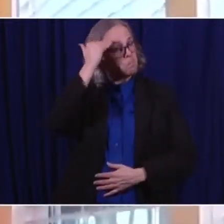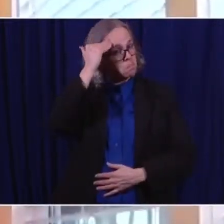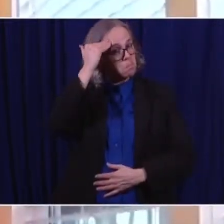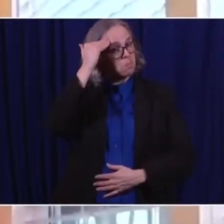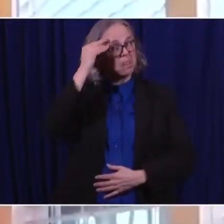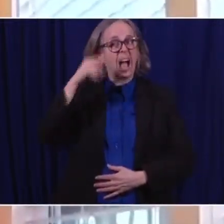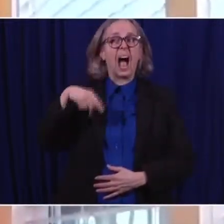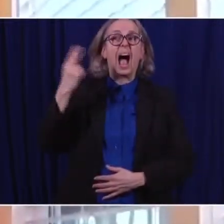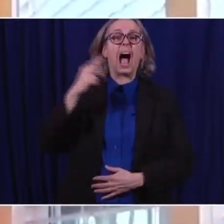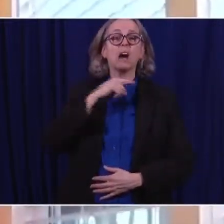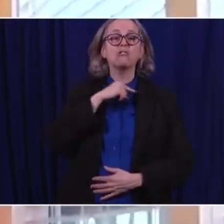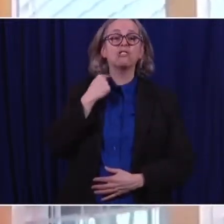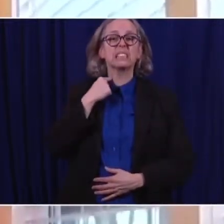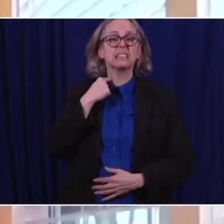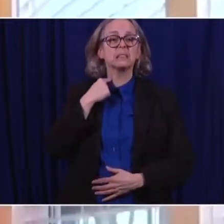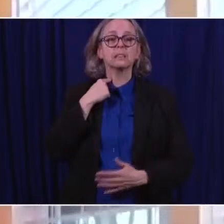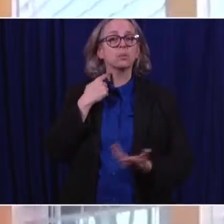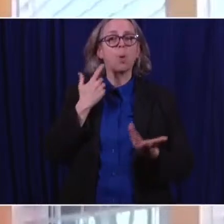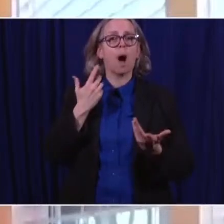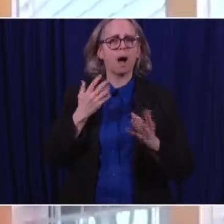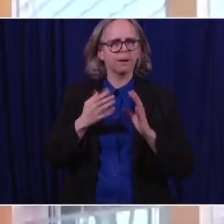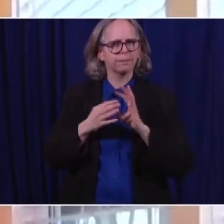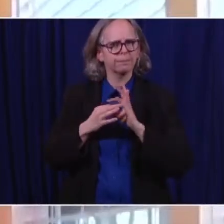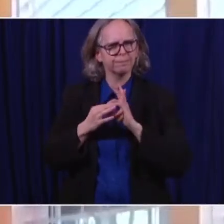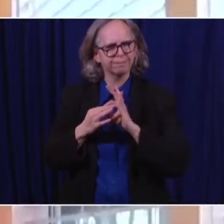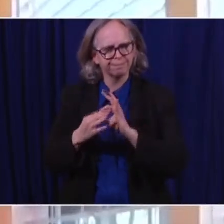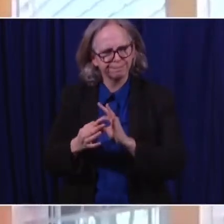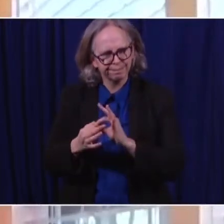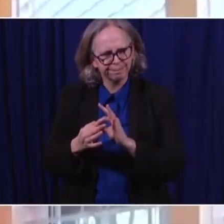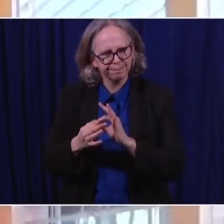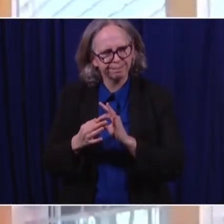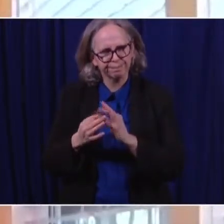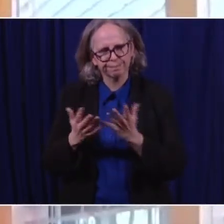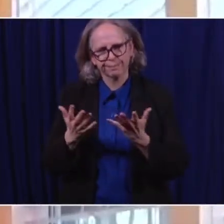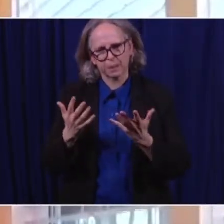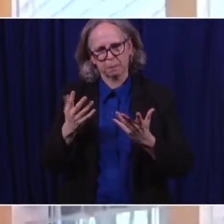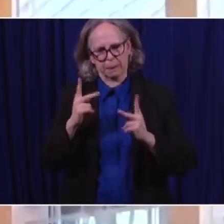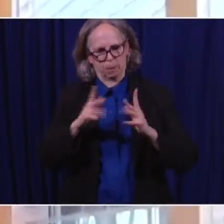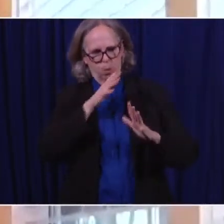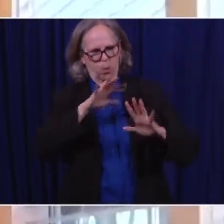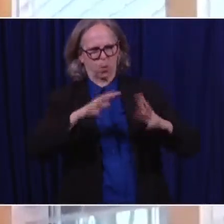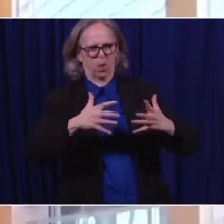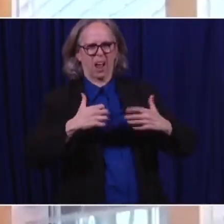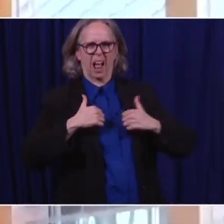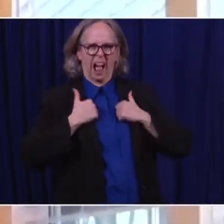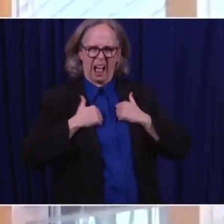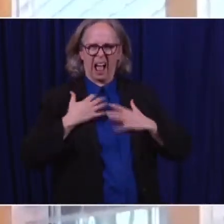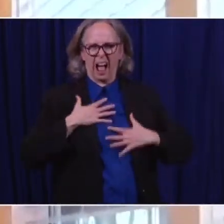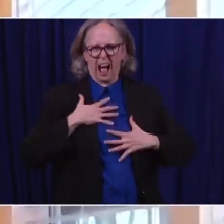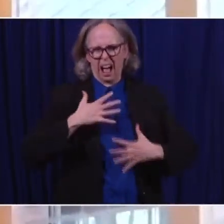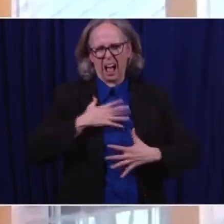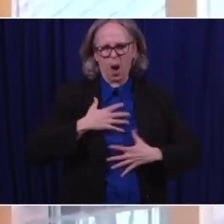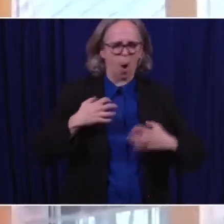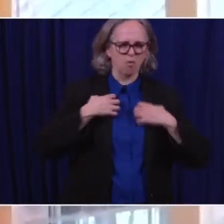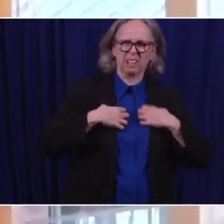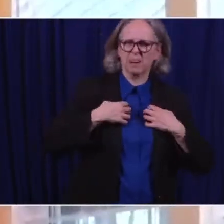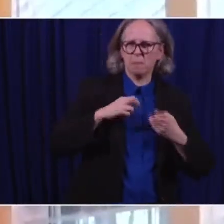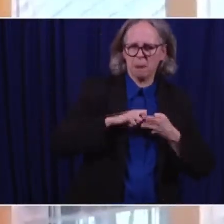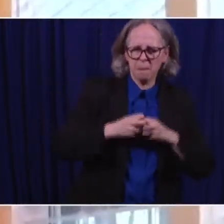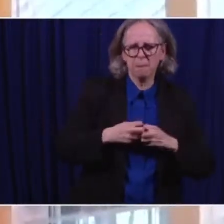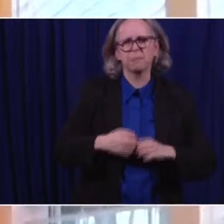that also had high levels of evidence around them. And the focus of that was really